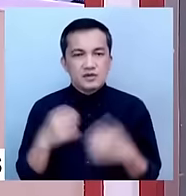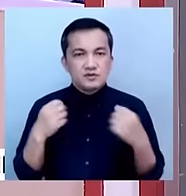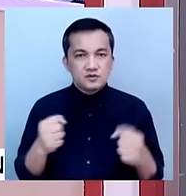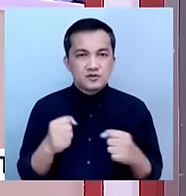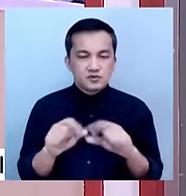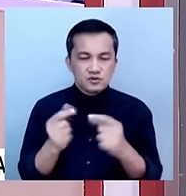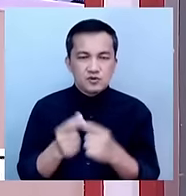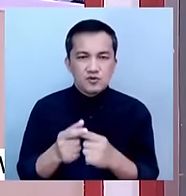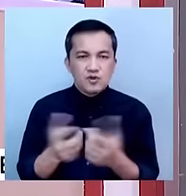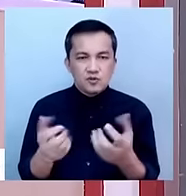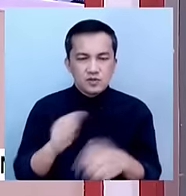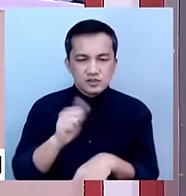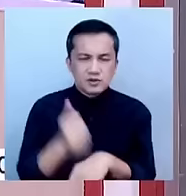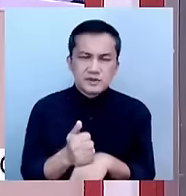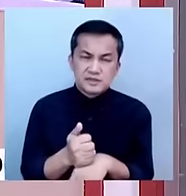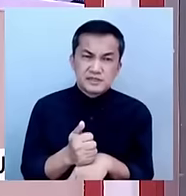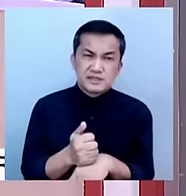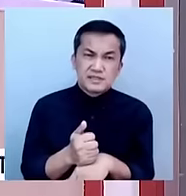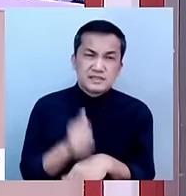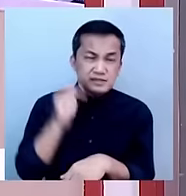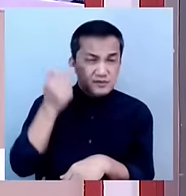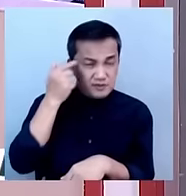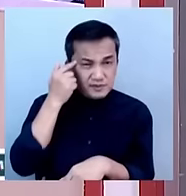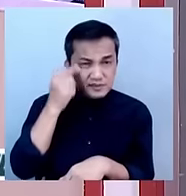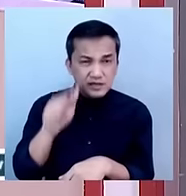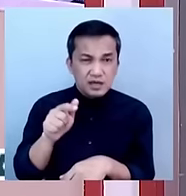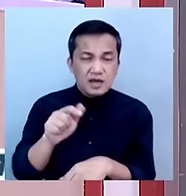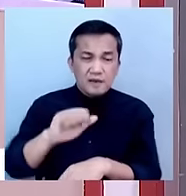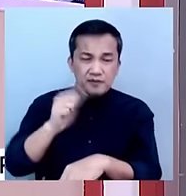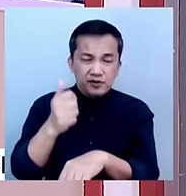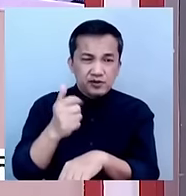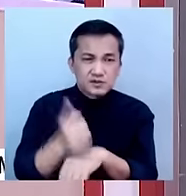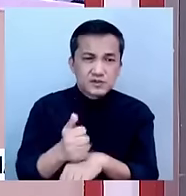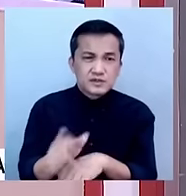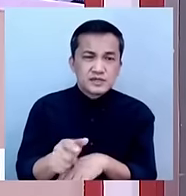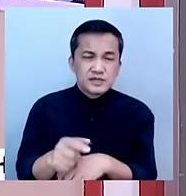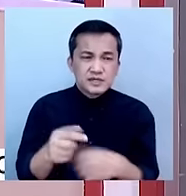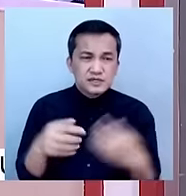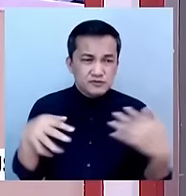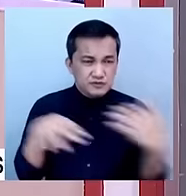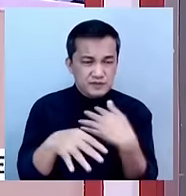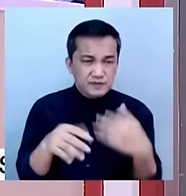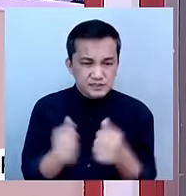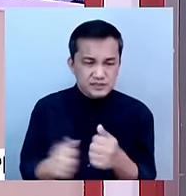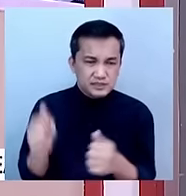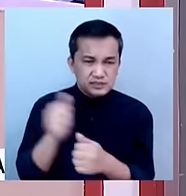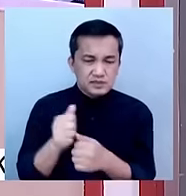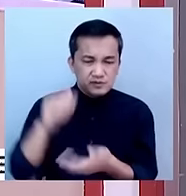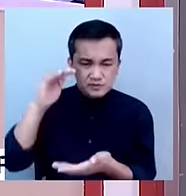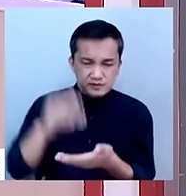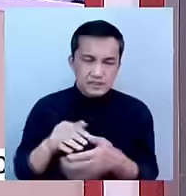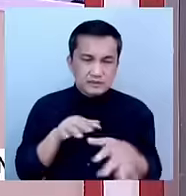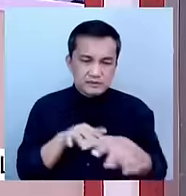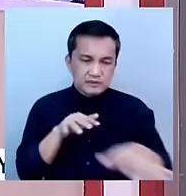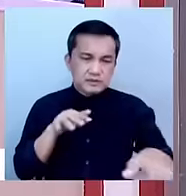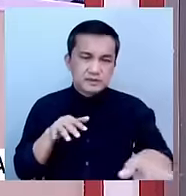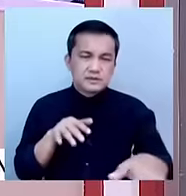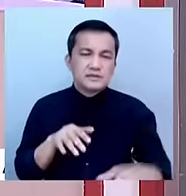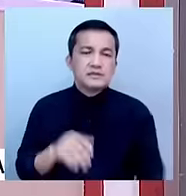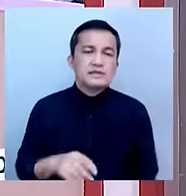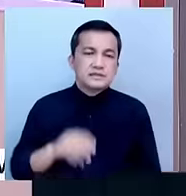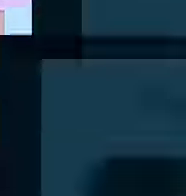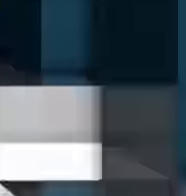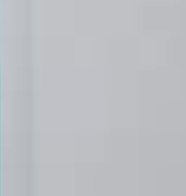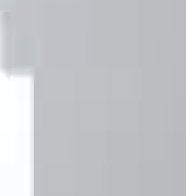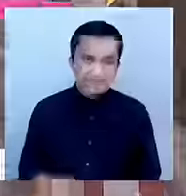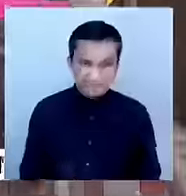appoint a traffic chief who would take charge of addressing road congestion in the capital region. Johnson Manaba tells us more.